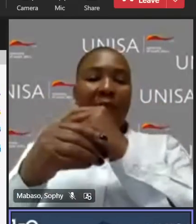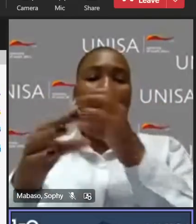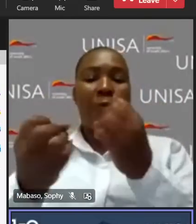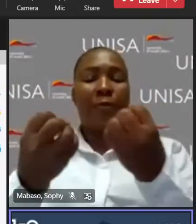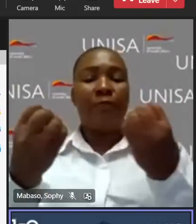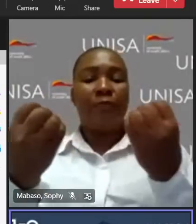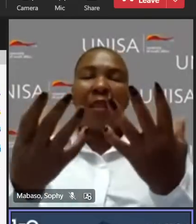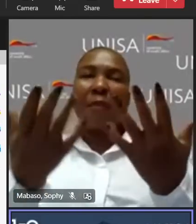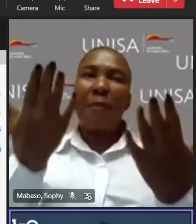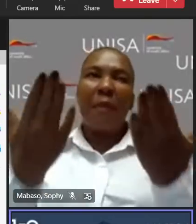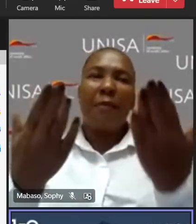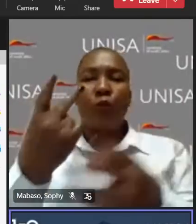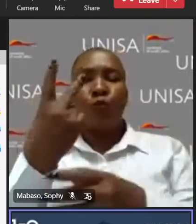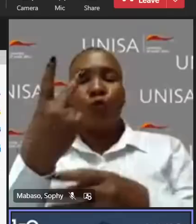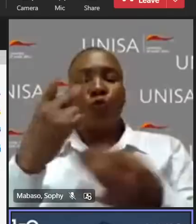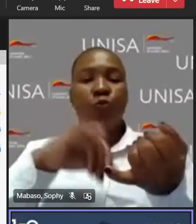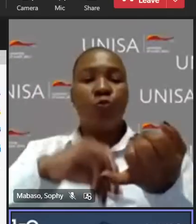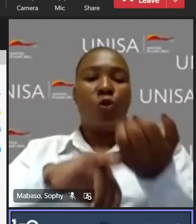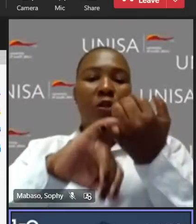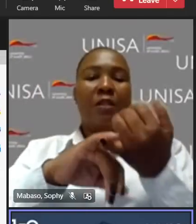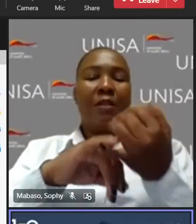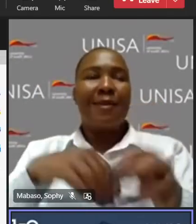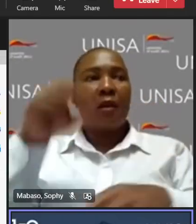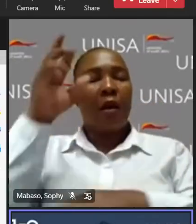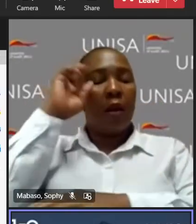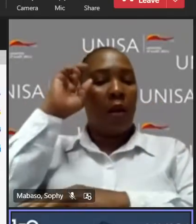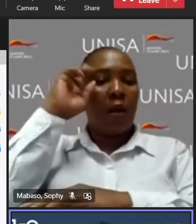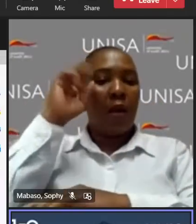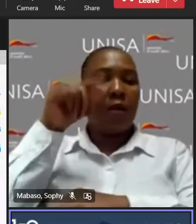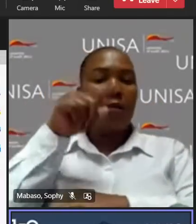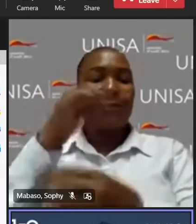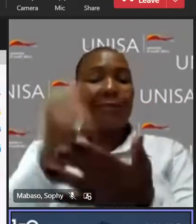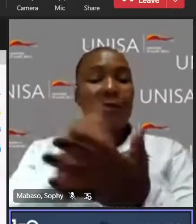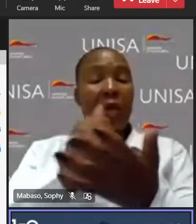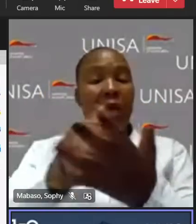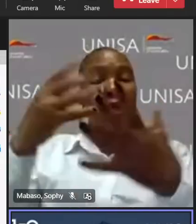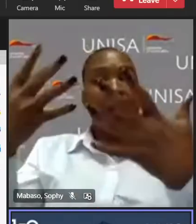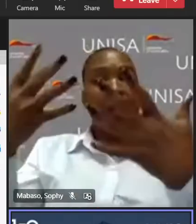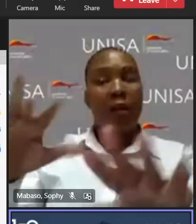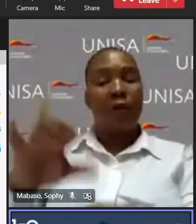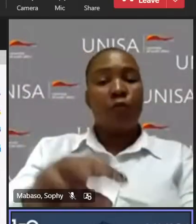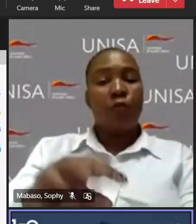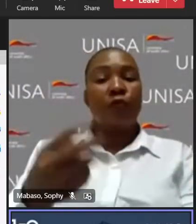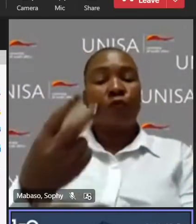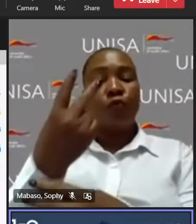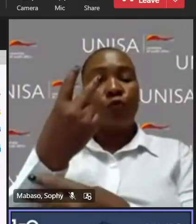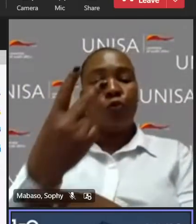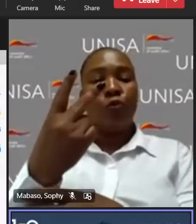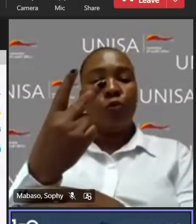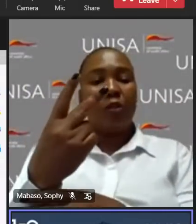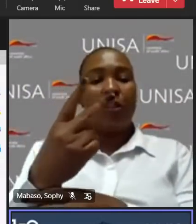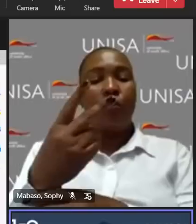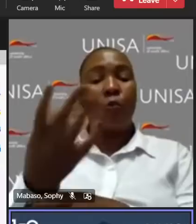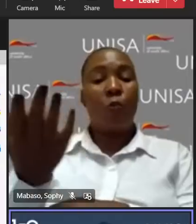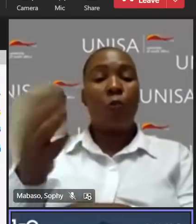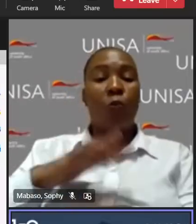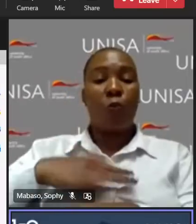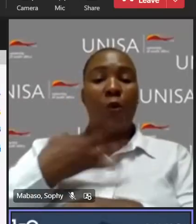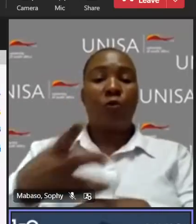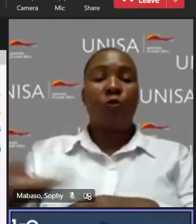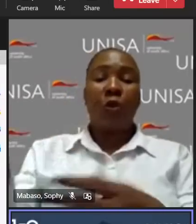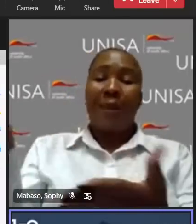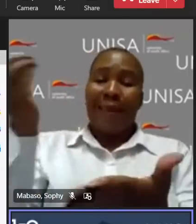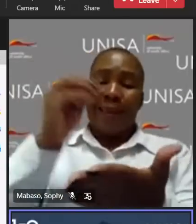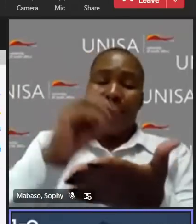2 modules. Remember, she's already registered for the maximum of 2. Now we want to add 2 more and she's not